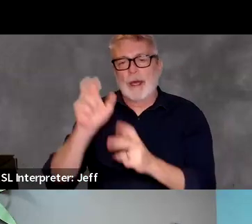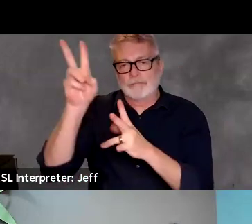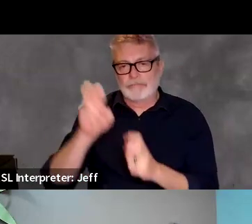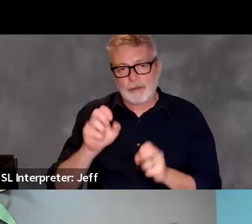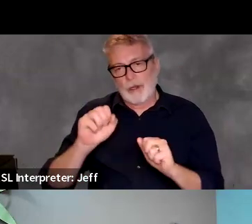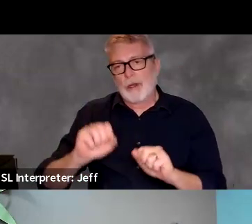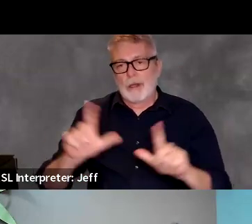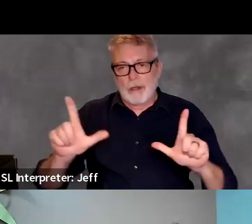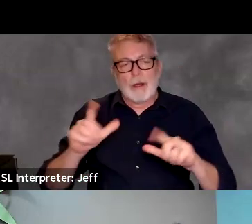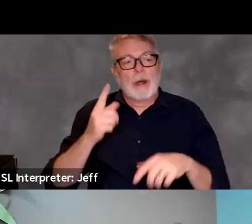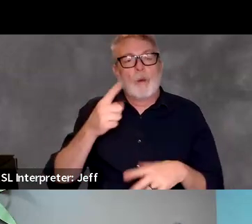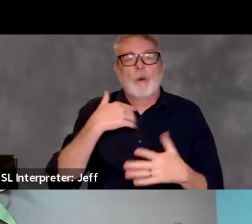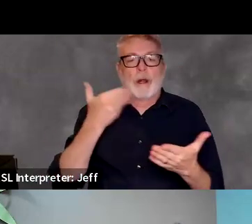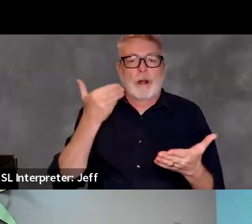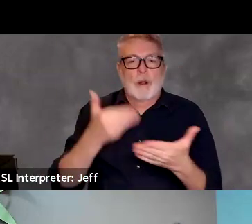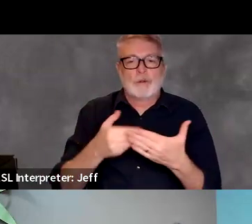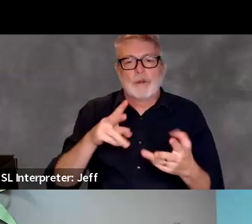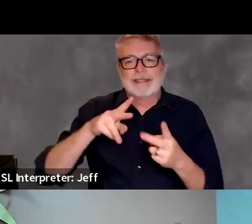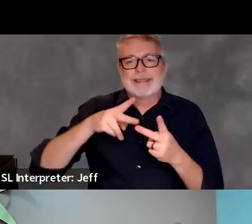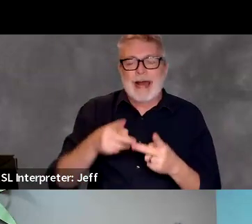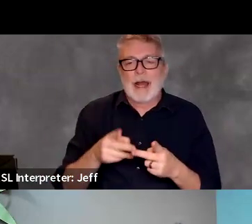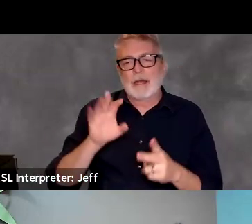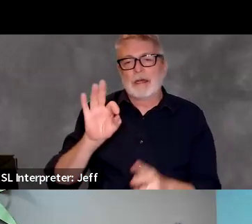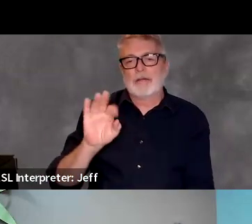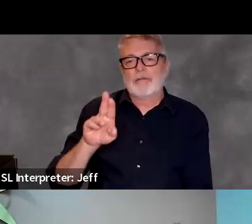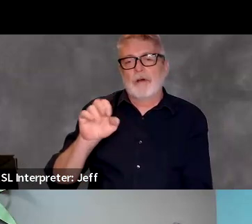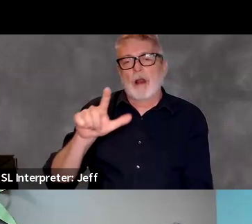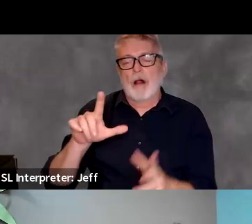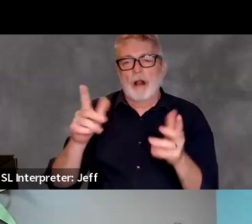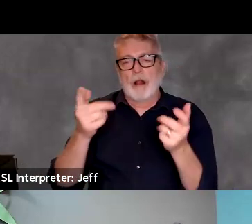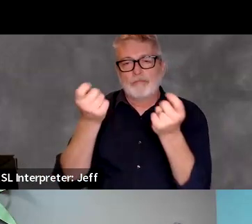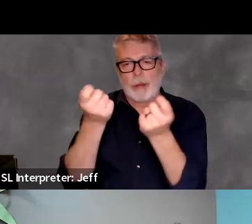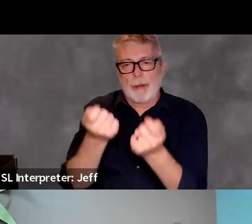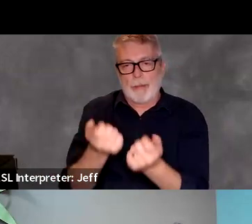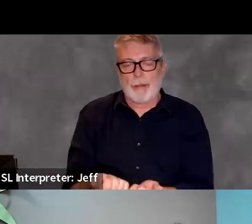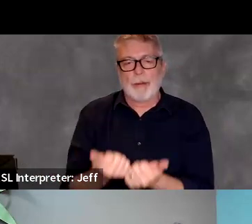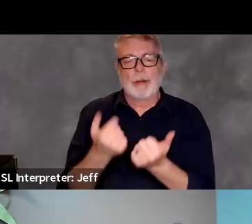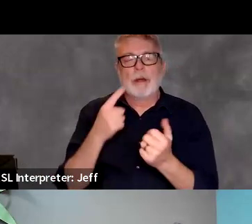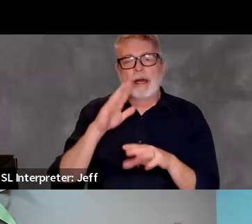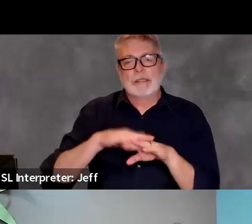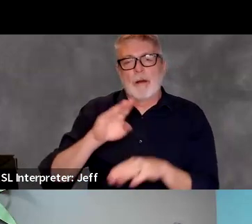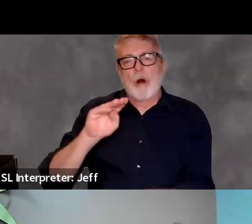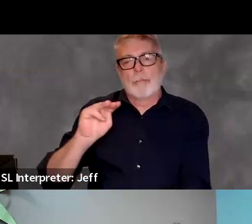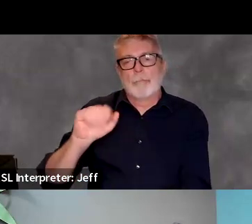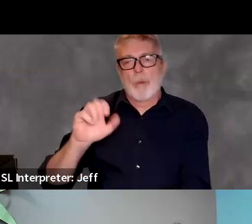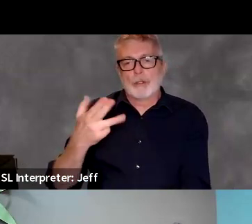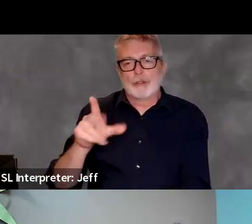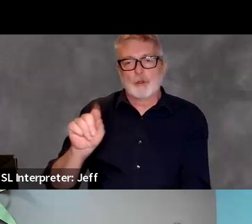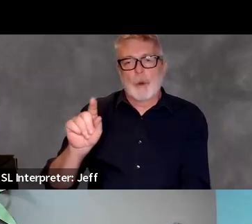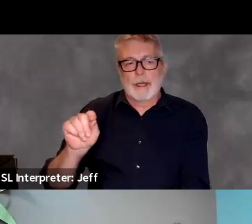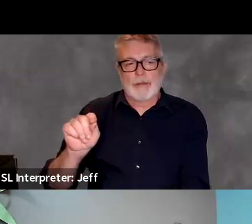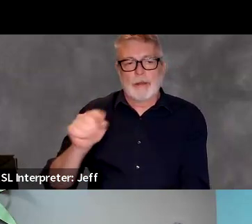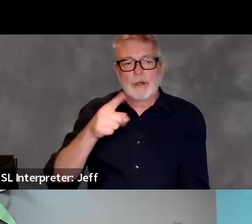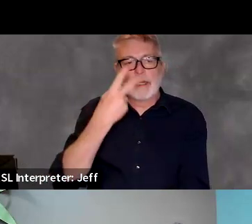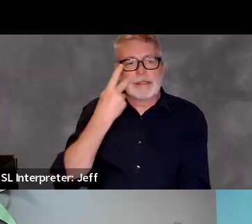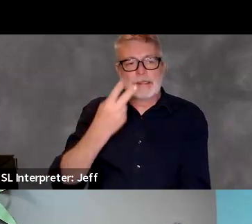the second deadline, which is called a funnel, on March 20th. And so, as you can see,